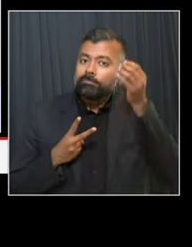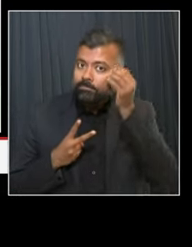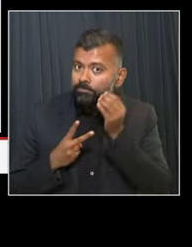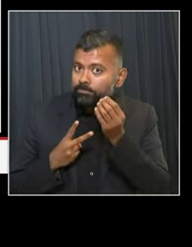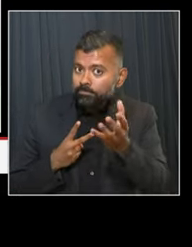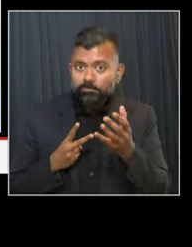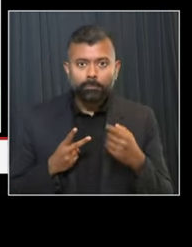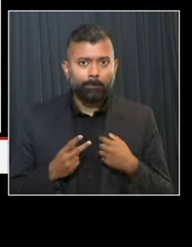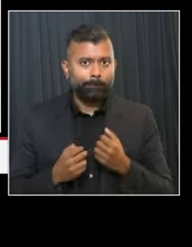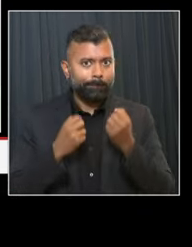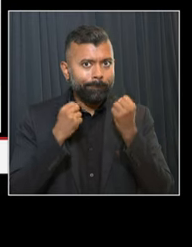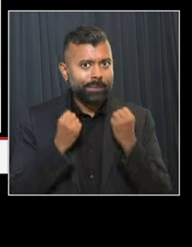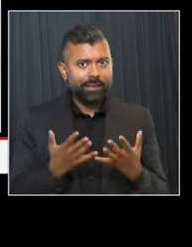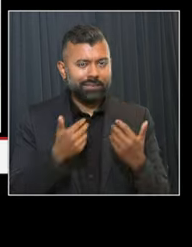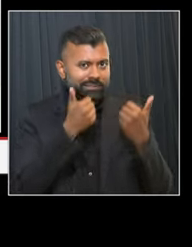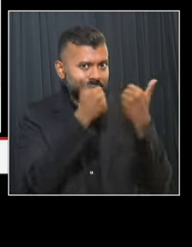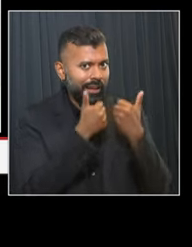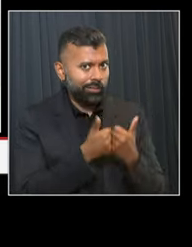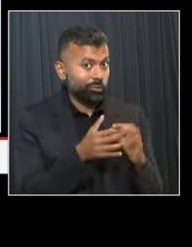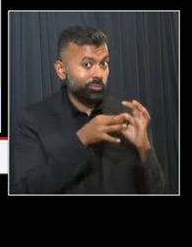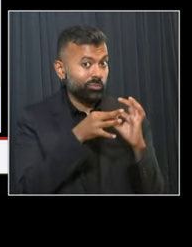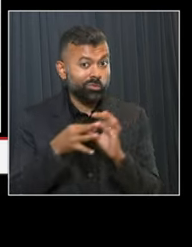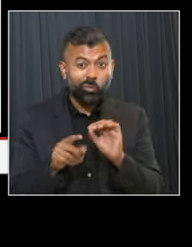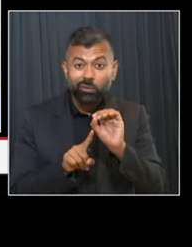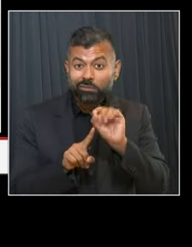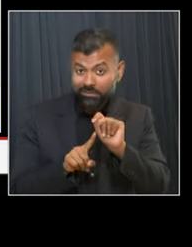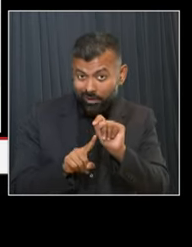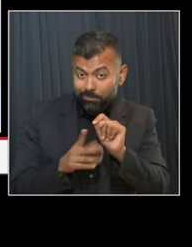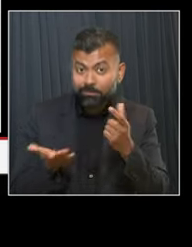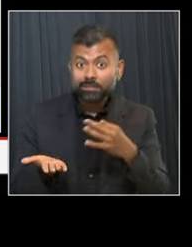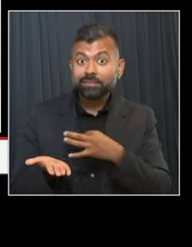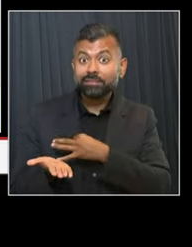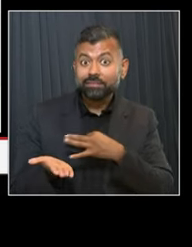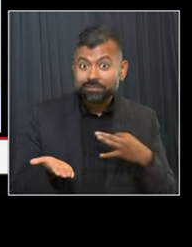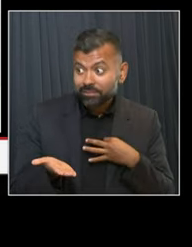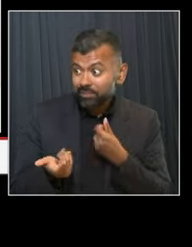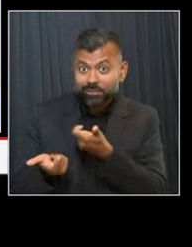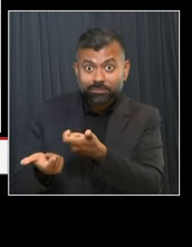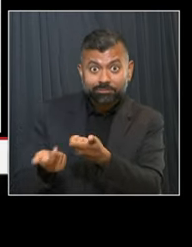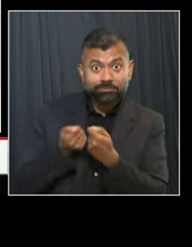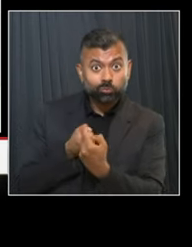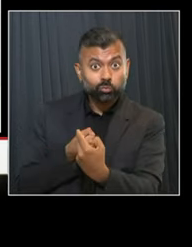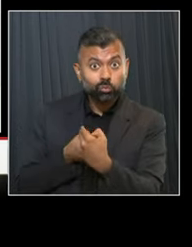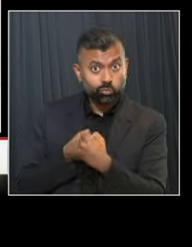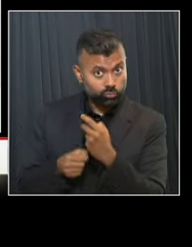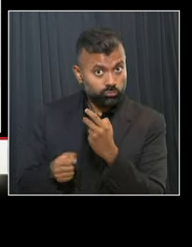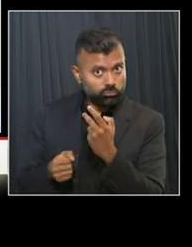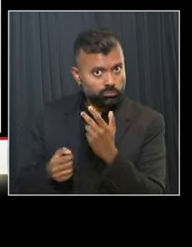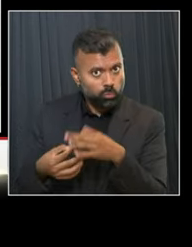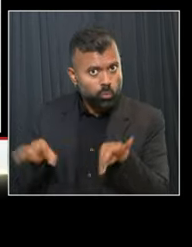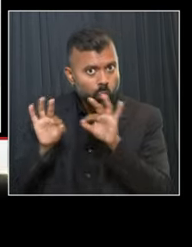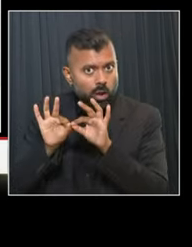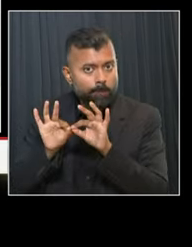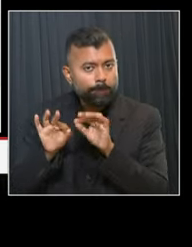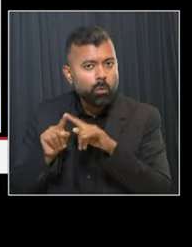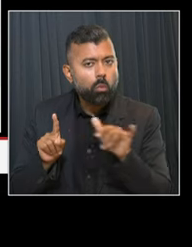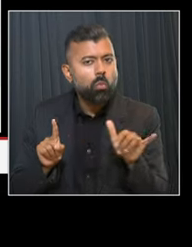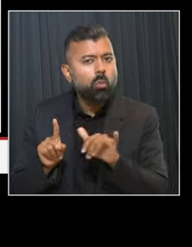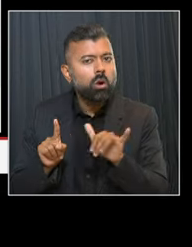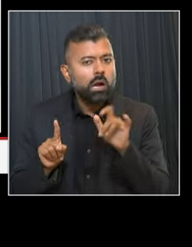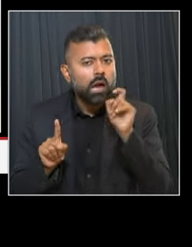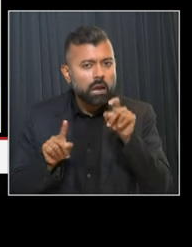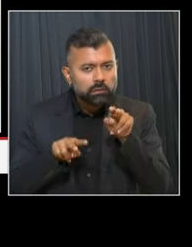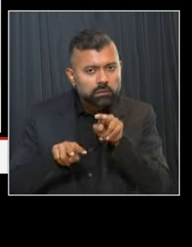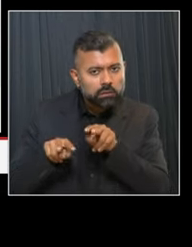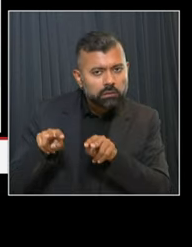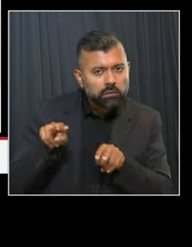with overtime. We know staffing and recruitment and retention are obviously very important, but we also noted that we needed to put some tighter restrictions on